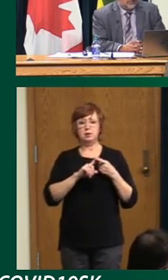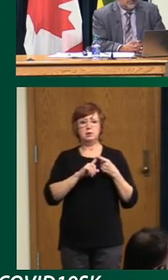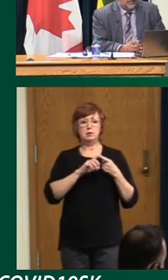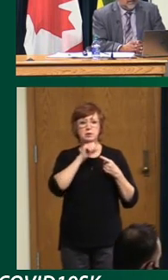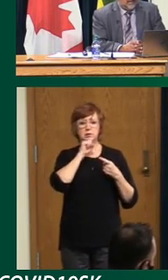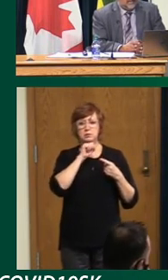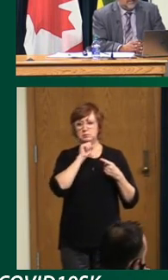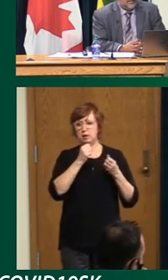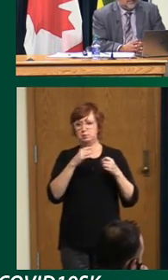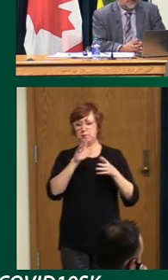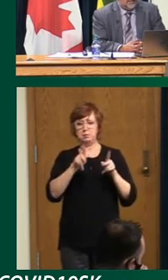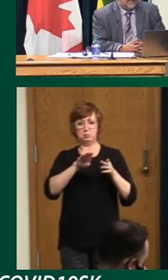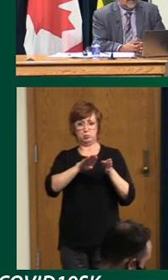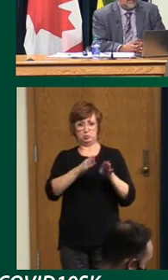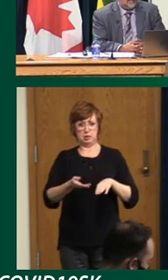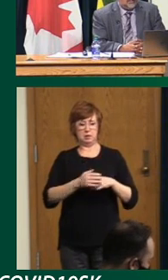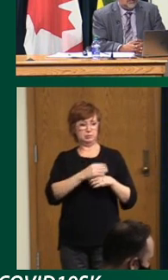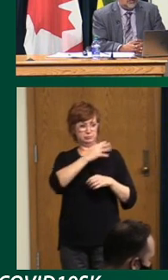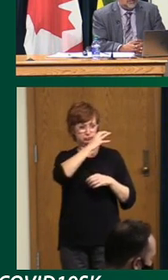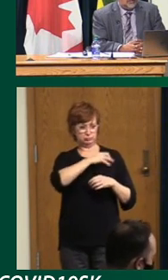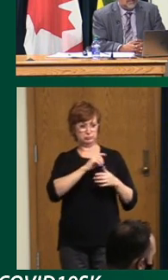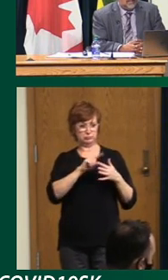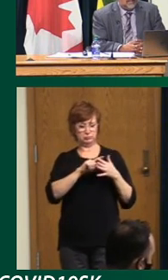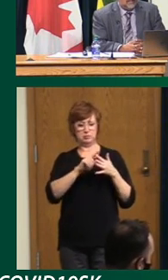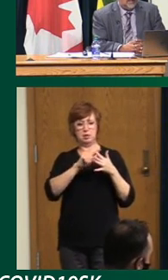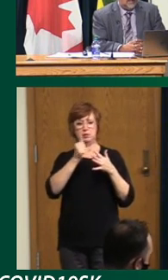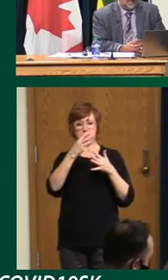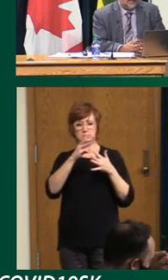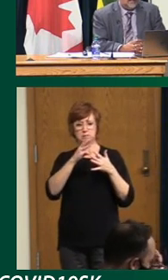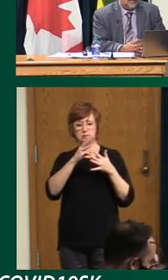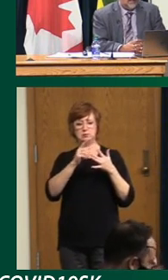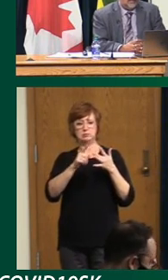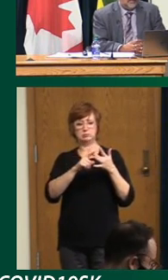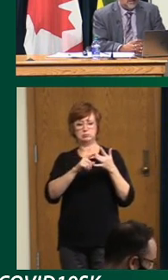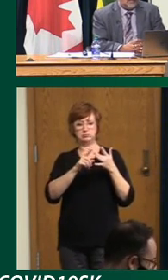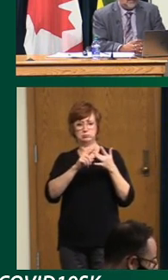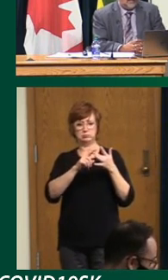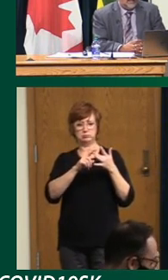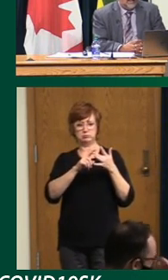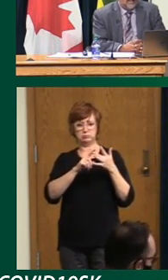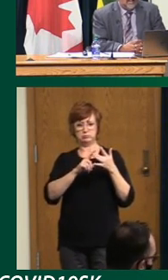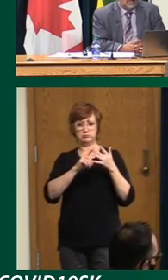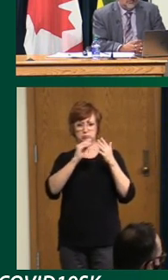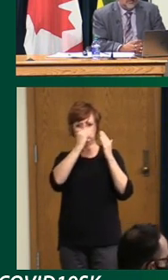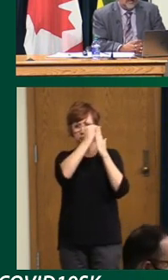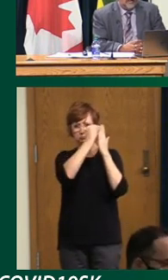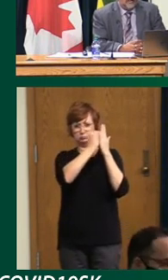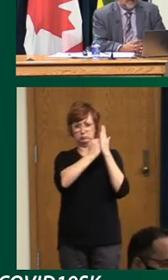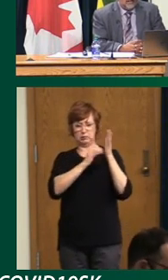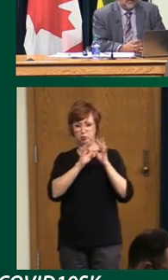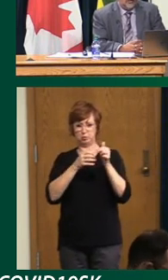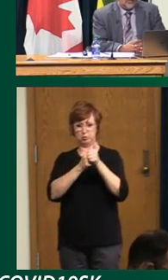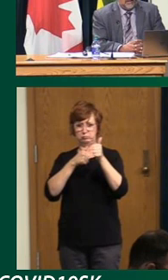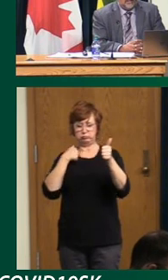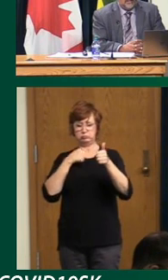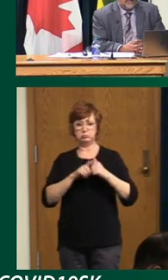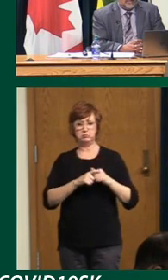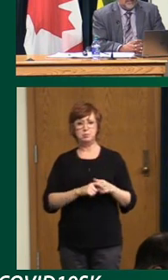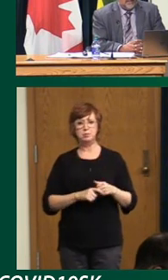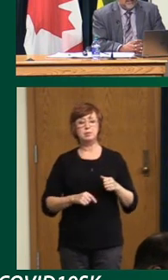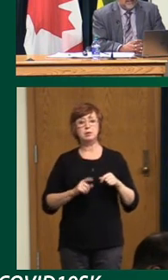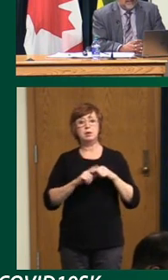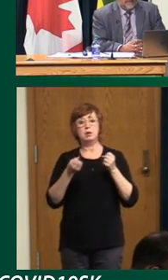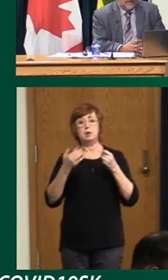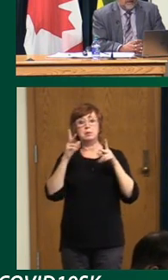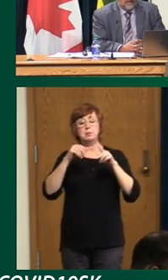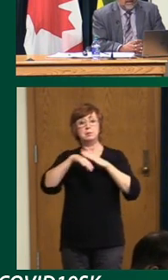deaths in 40 to 59, 17 deaths in 60 to 79, and 10 deaths in 80 plus. And if you look at our current